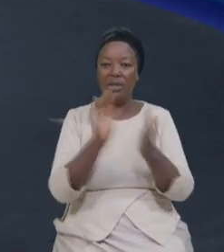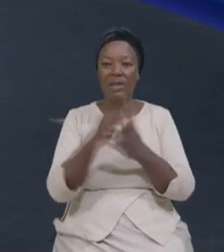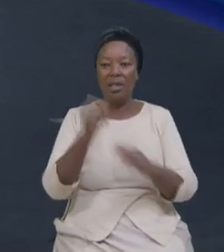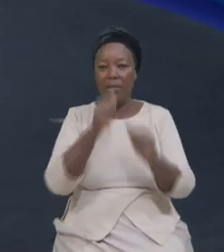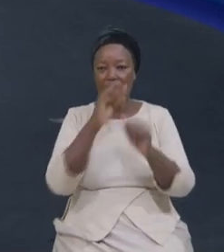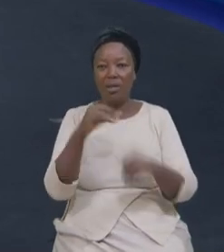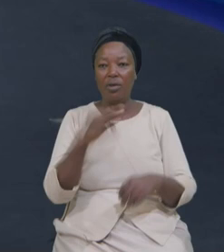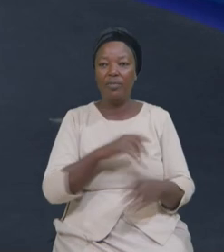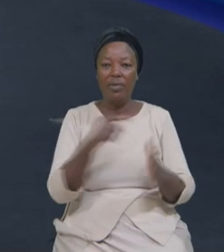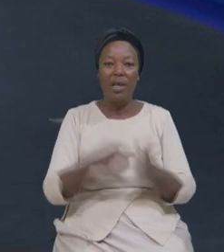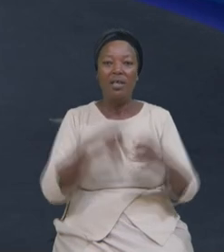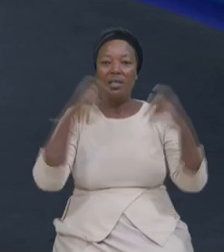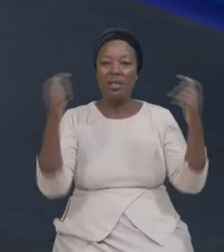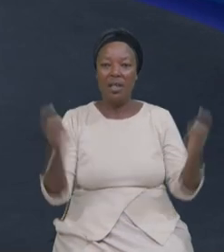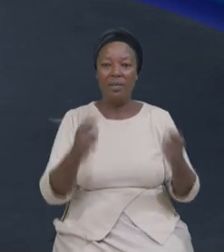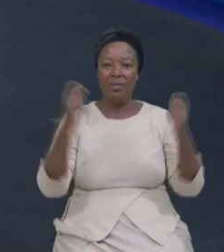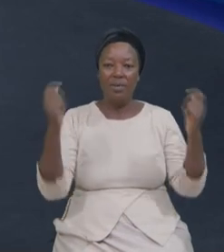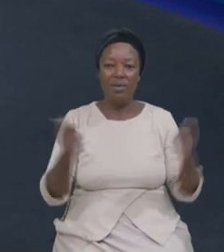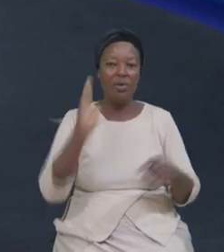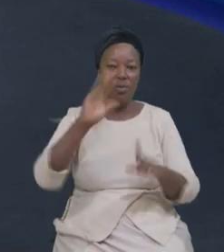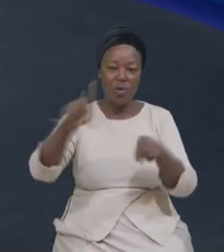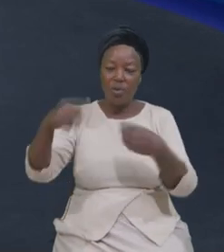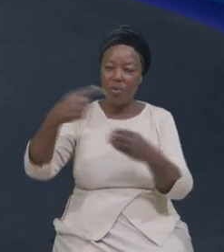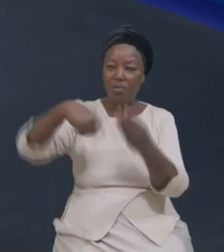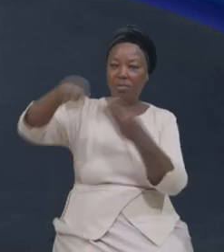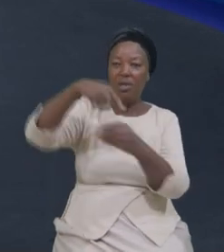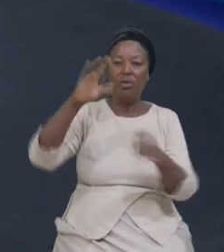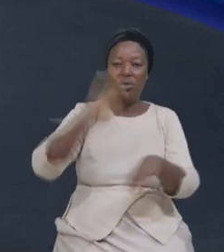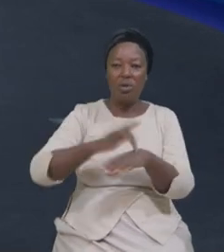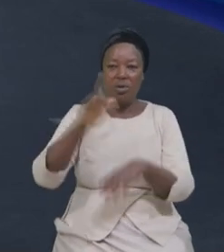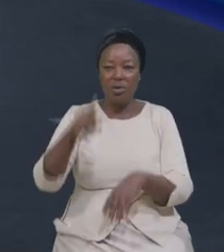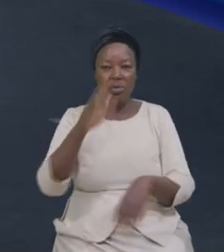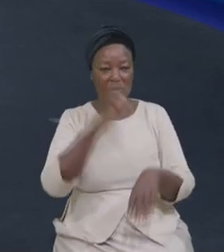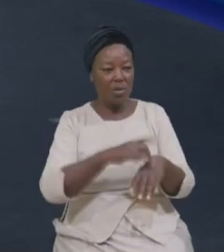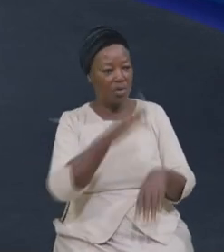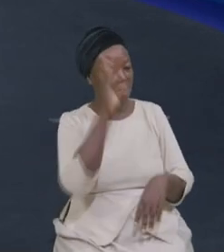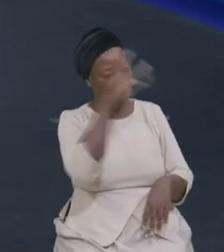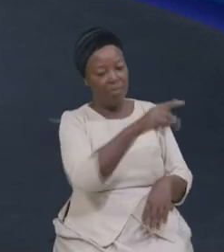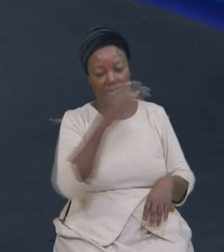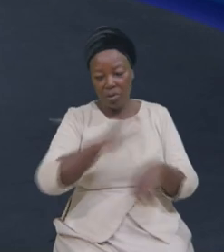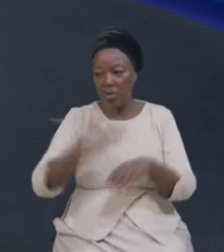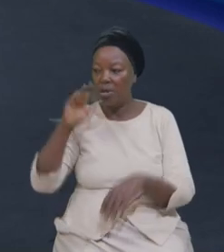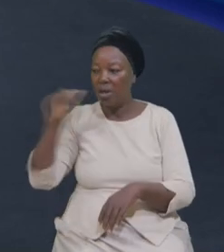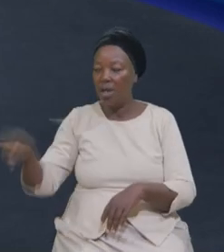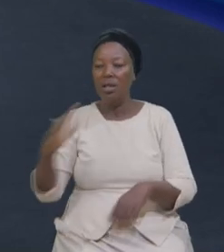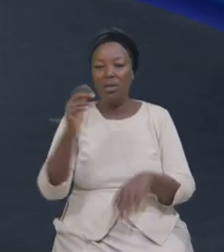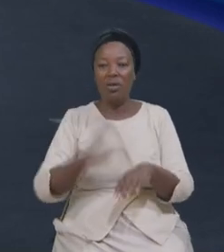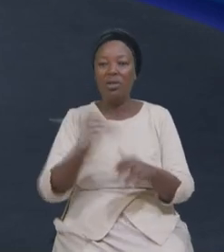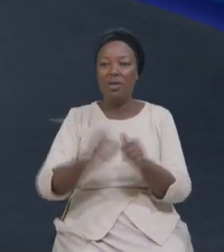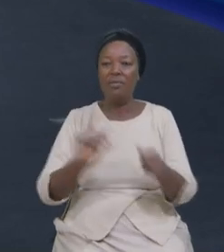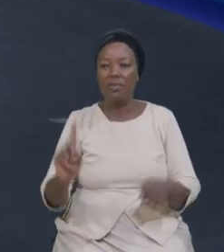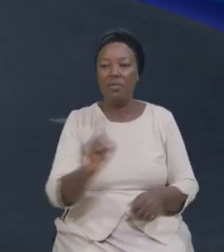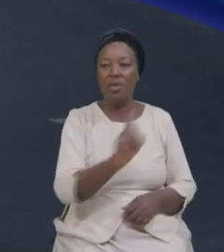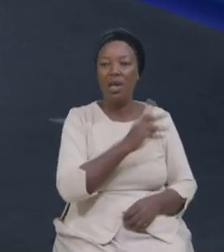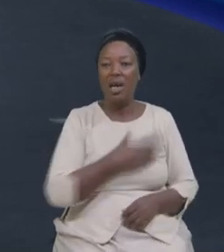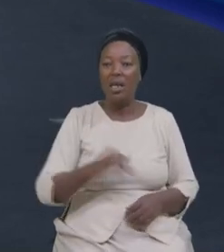of this celebration will go around, touch you, touch him, touch her, touch everyone. And